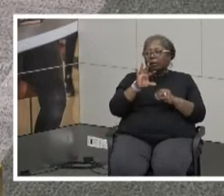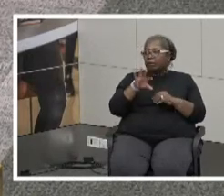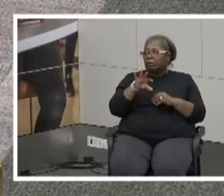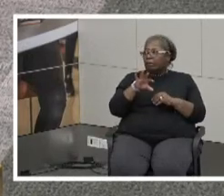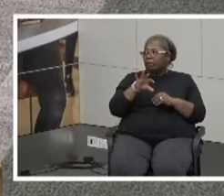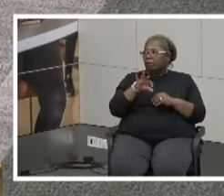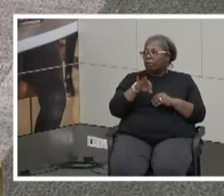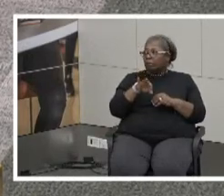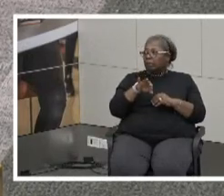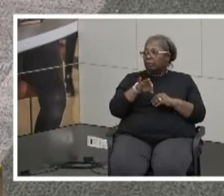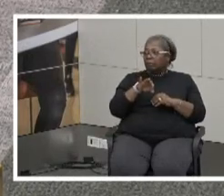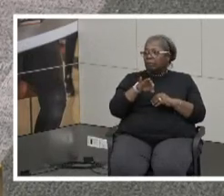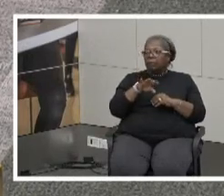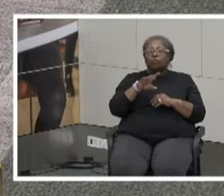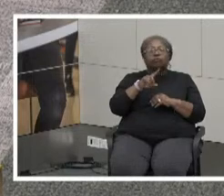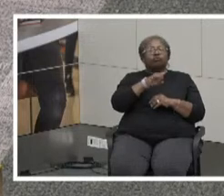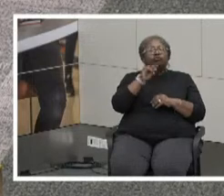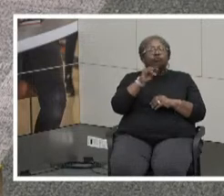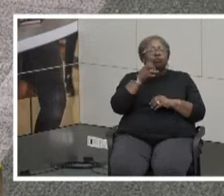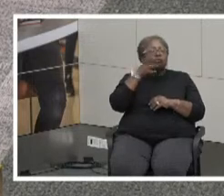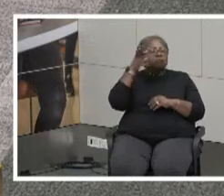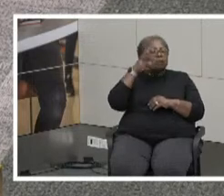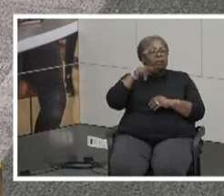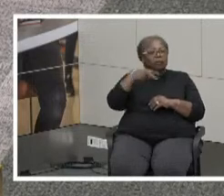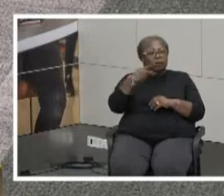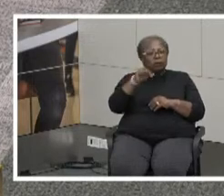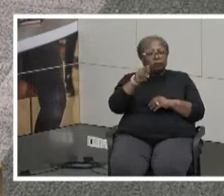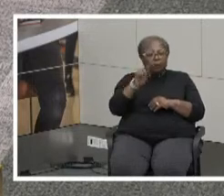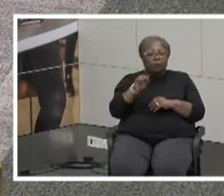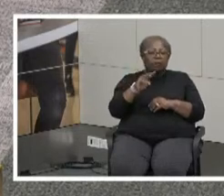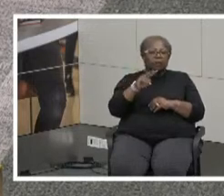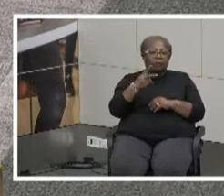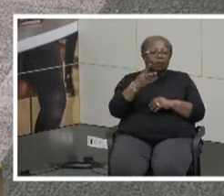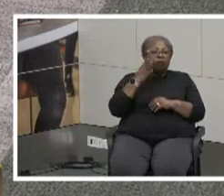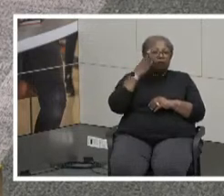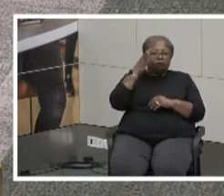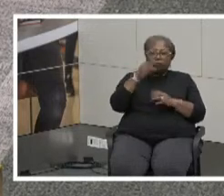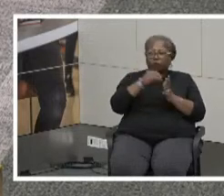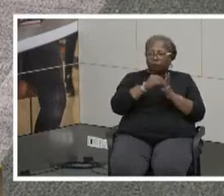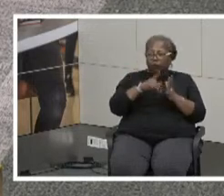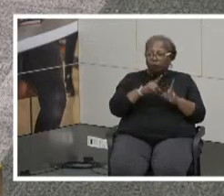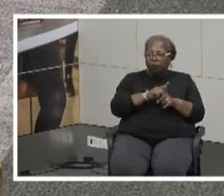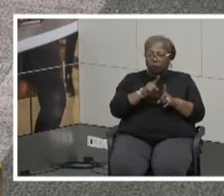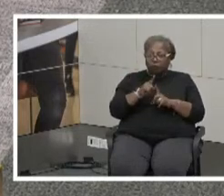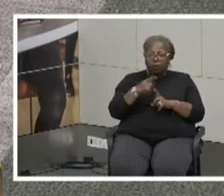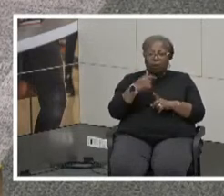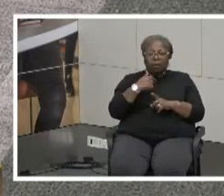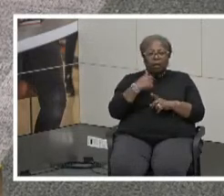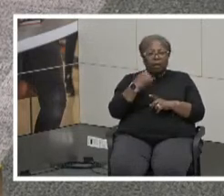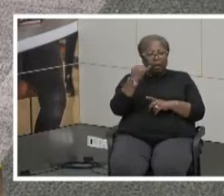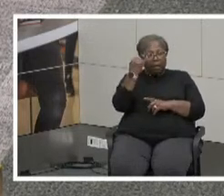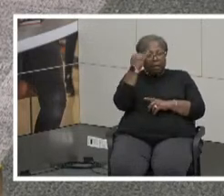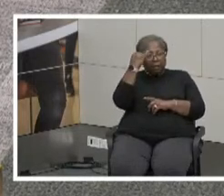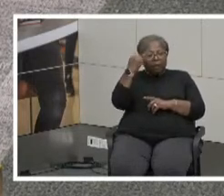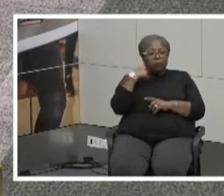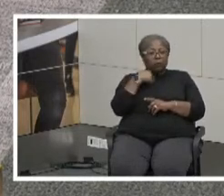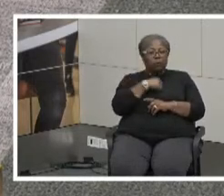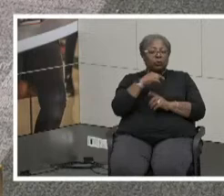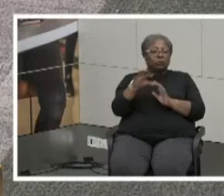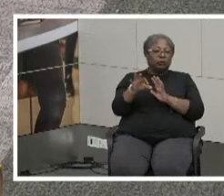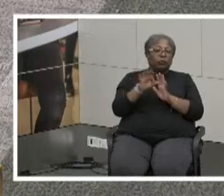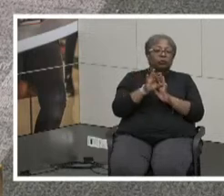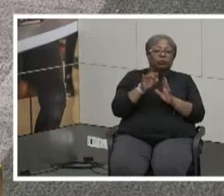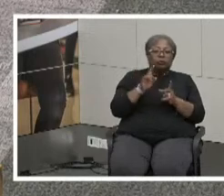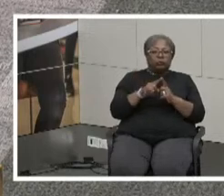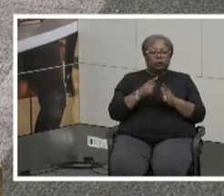Zone parent of a second grader a kindergartner and a future student at Orton I deliberately chose to settle in